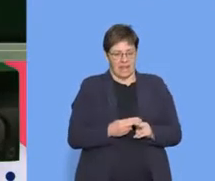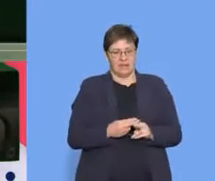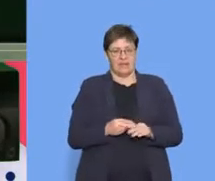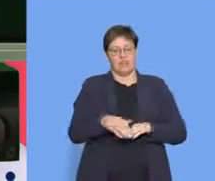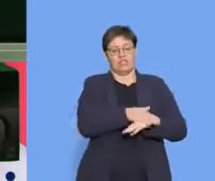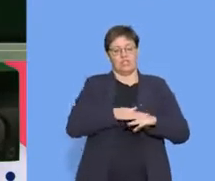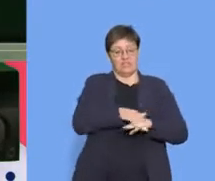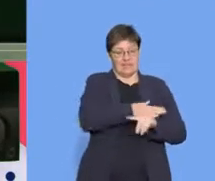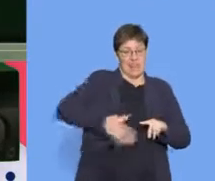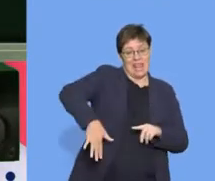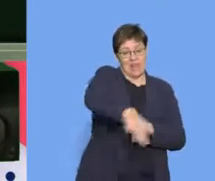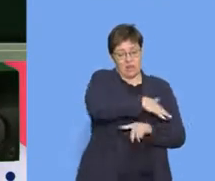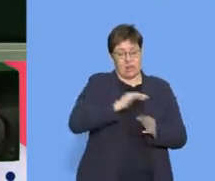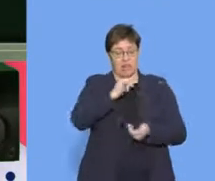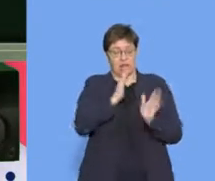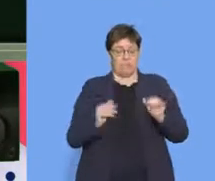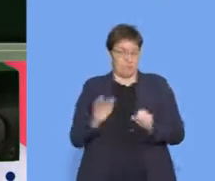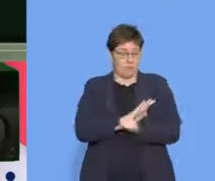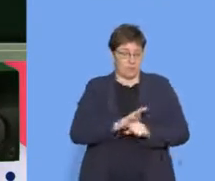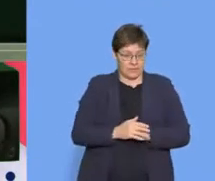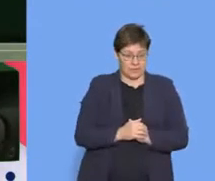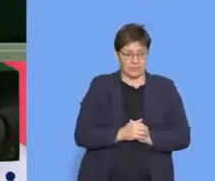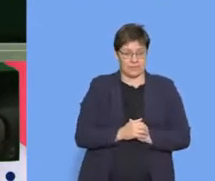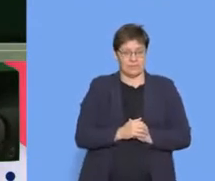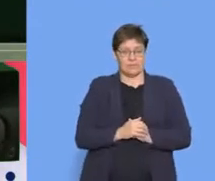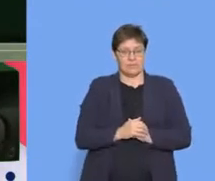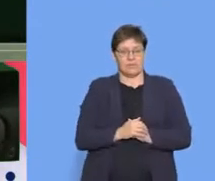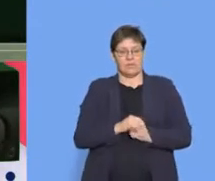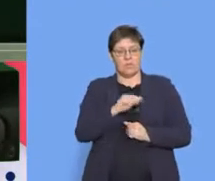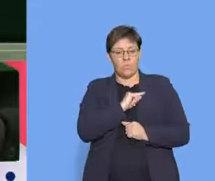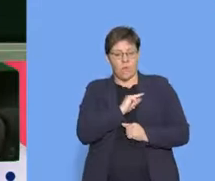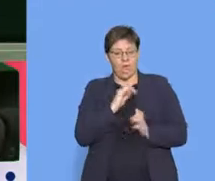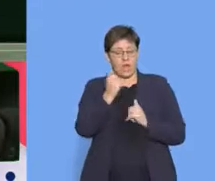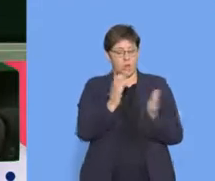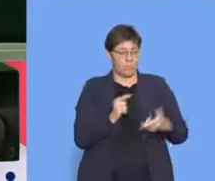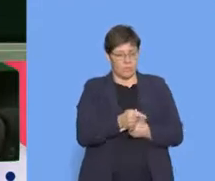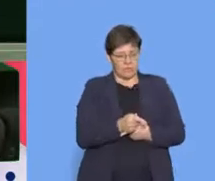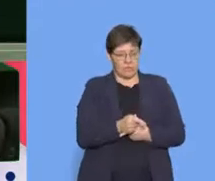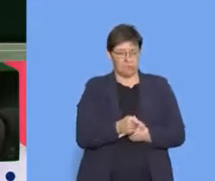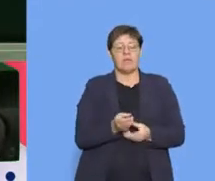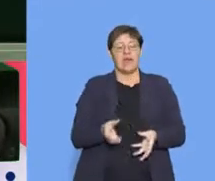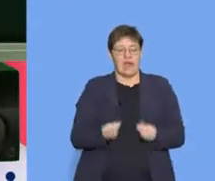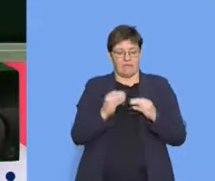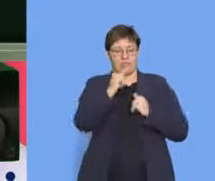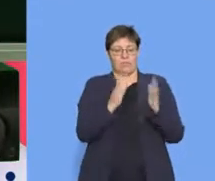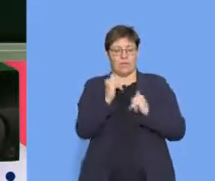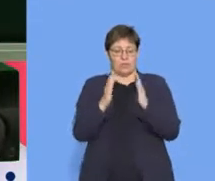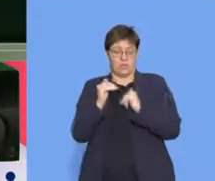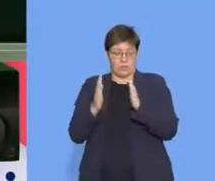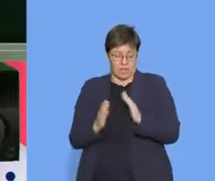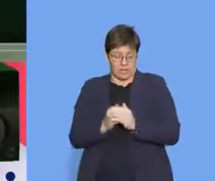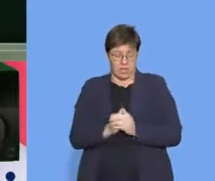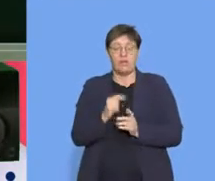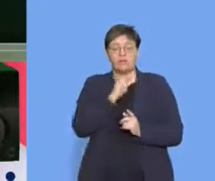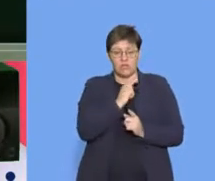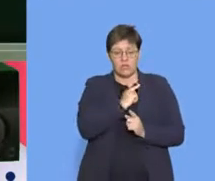that will be the surface area of the entire cube. Because it is a cube, it's made up of squares, so that